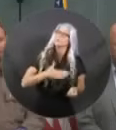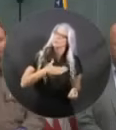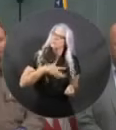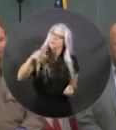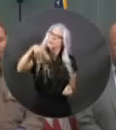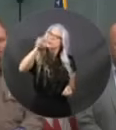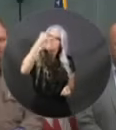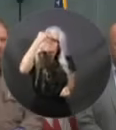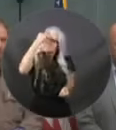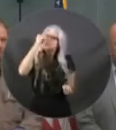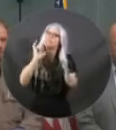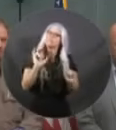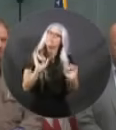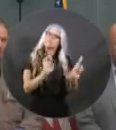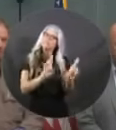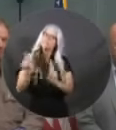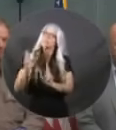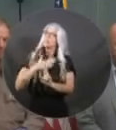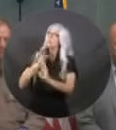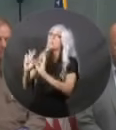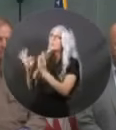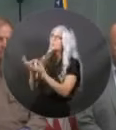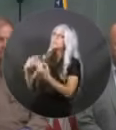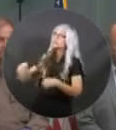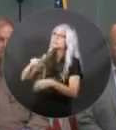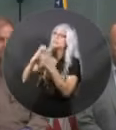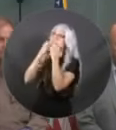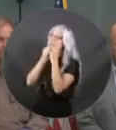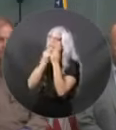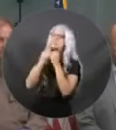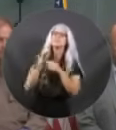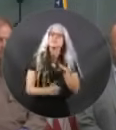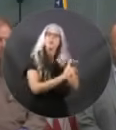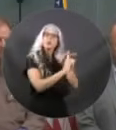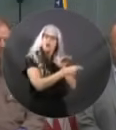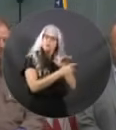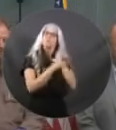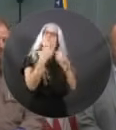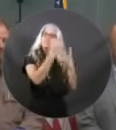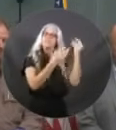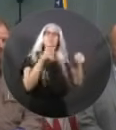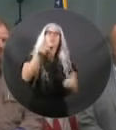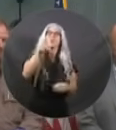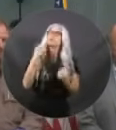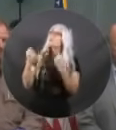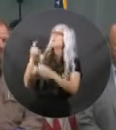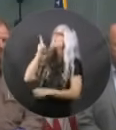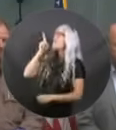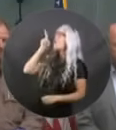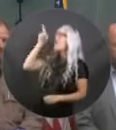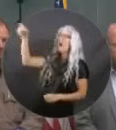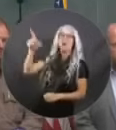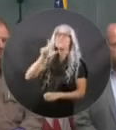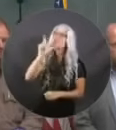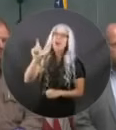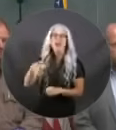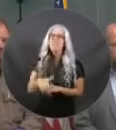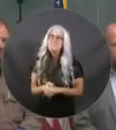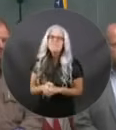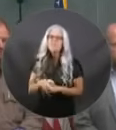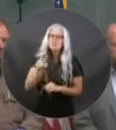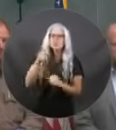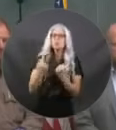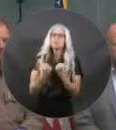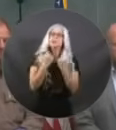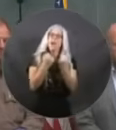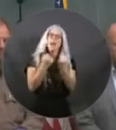And remember, you don't need to travel hundreds of miles away. You don't need to outrun the storm. Simply getting to higher ground in a shelter with friend's